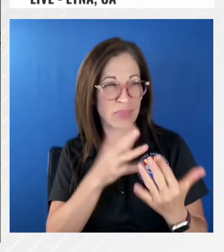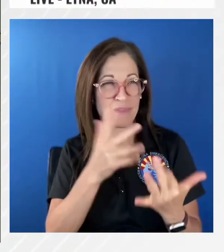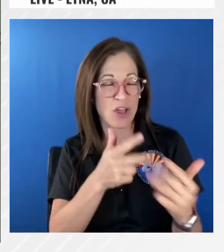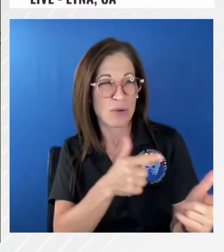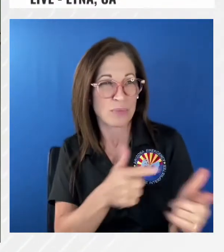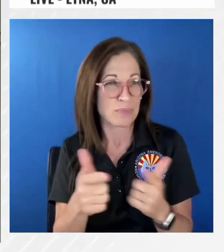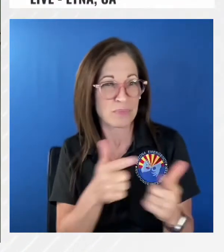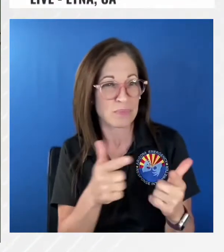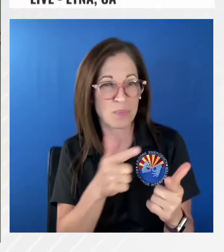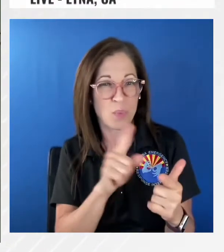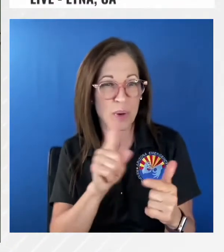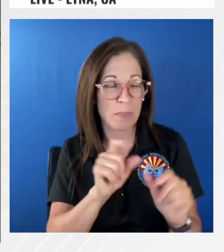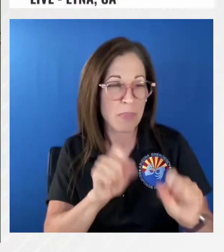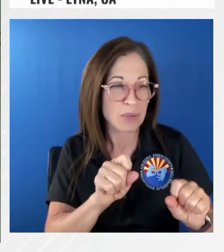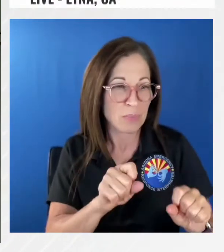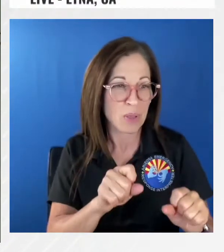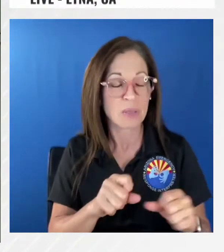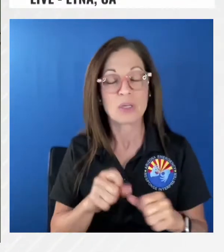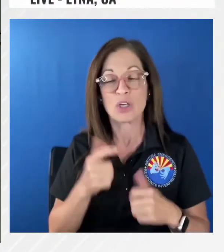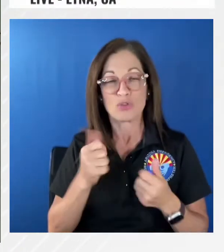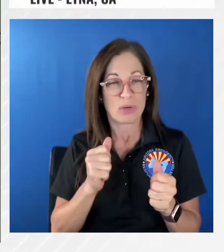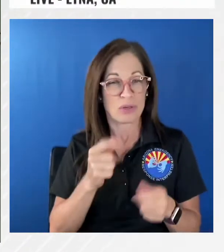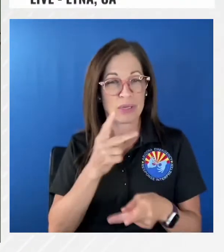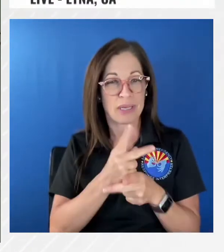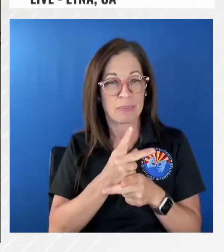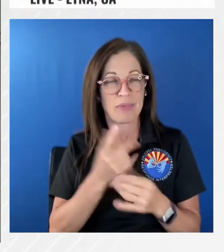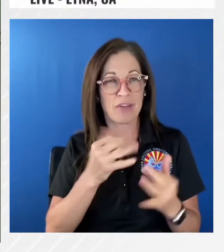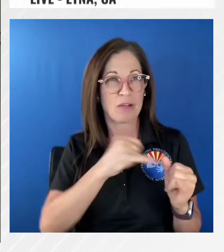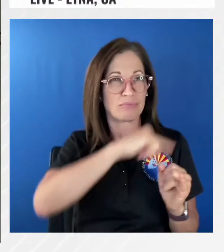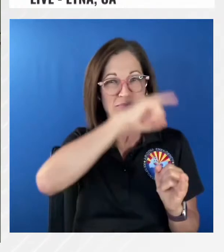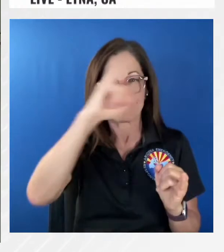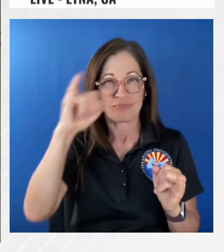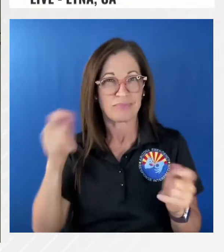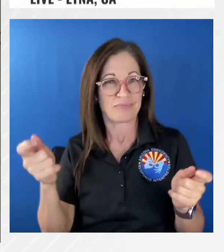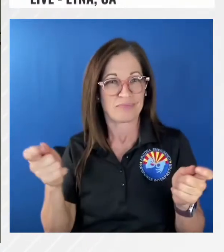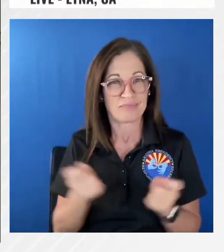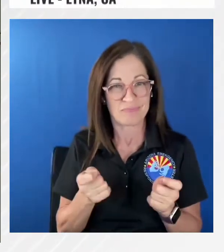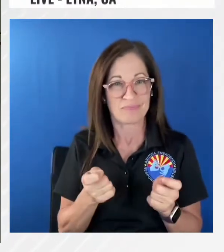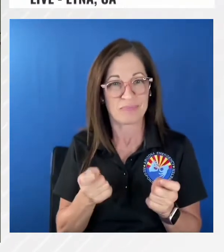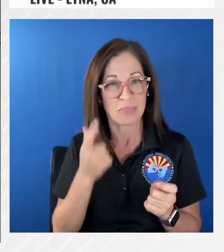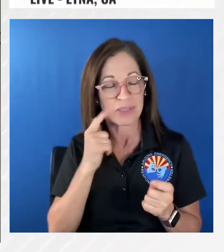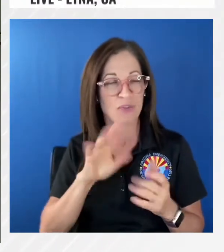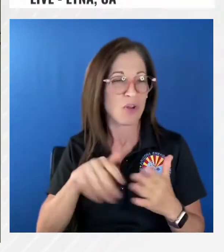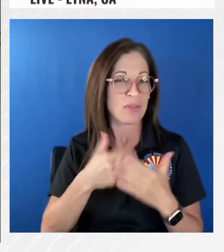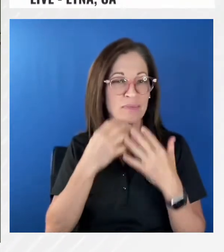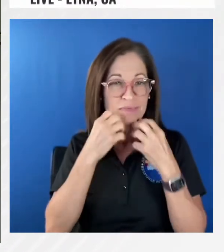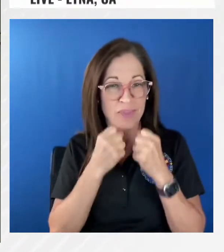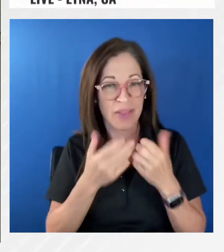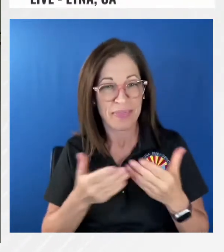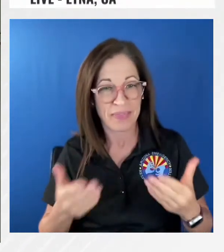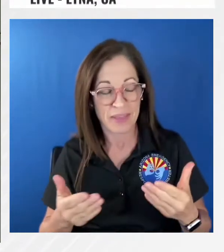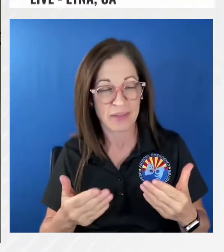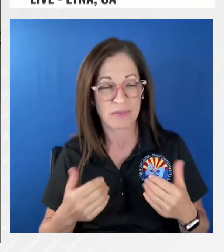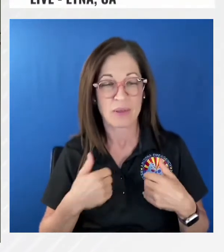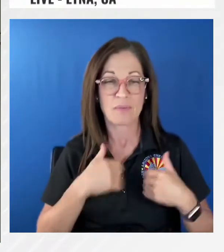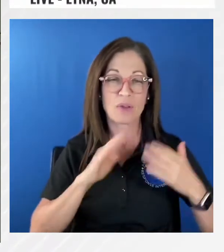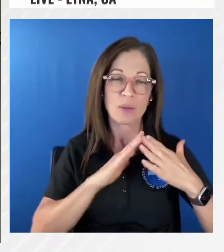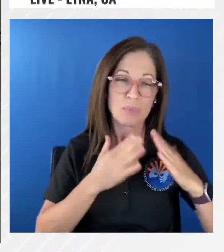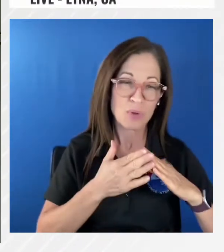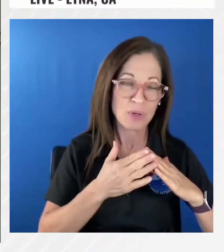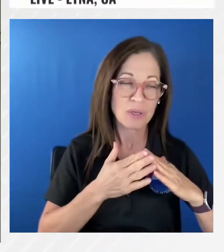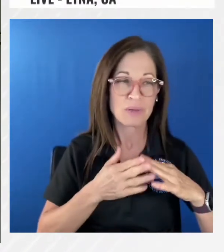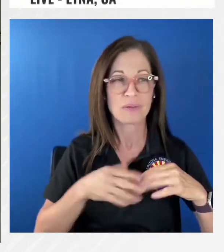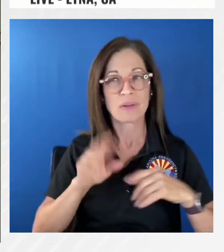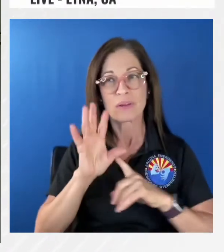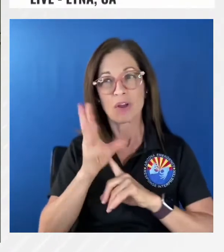footprint of the fire as tight as we can because of all of our values at risk out there. We have our communities, we have cultural sites,